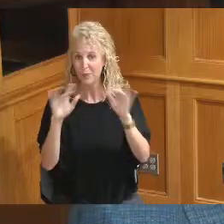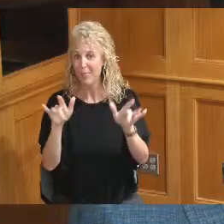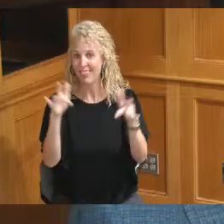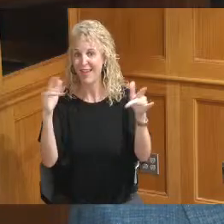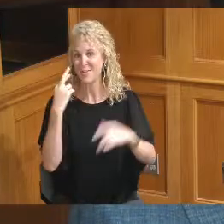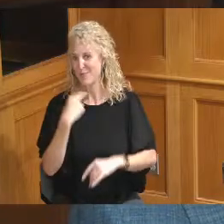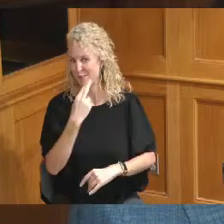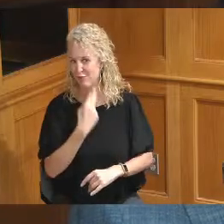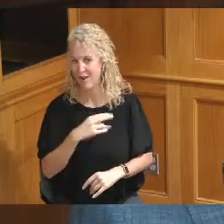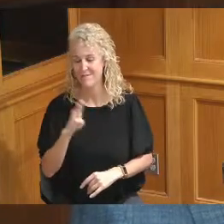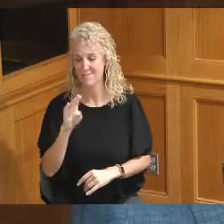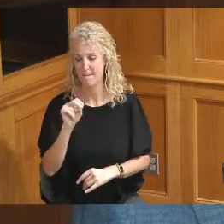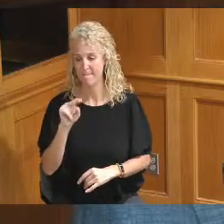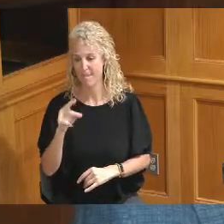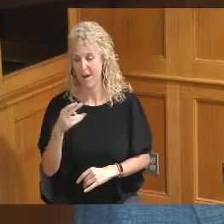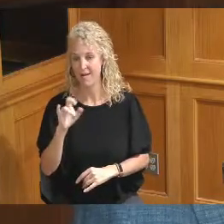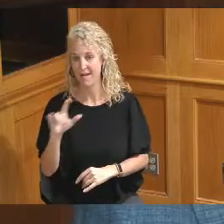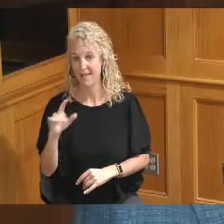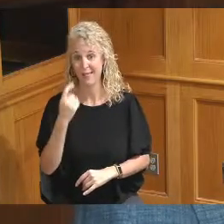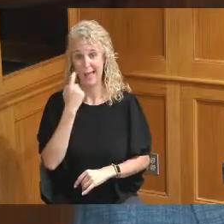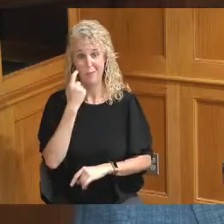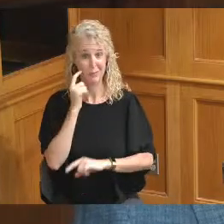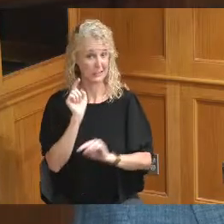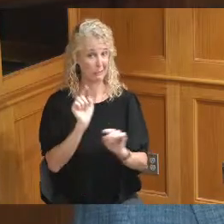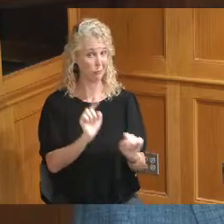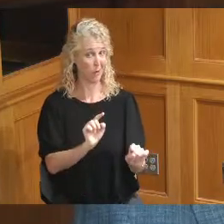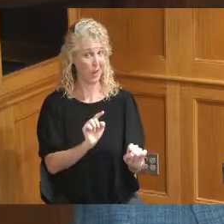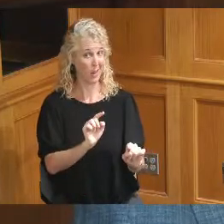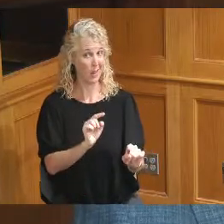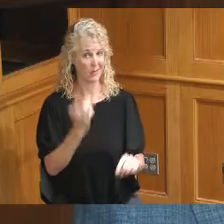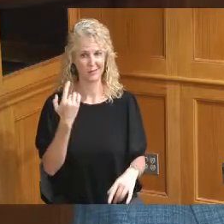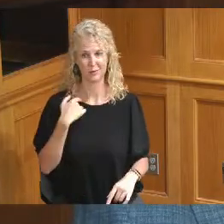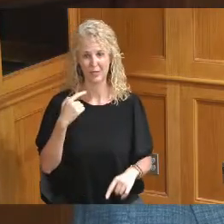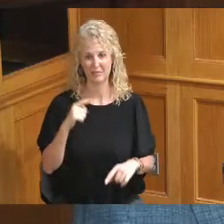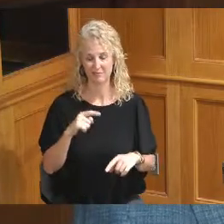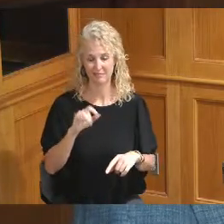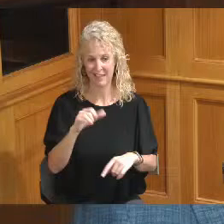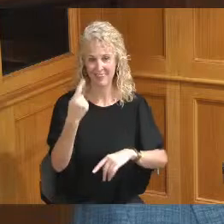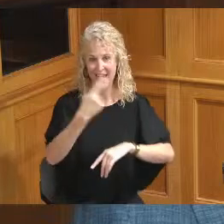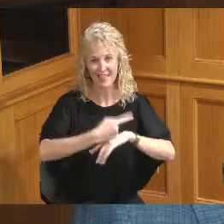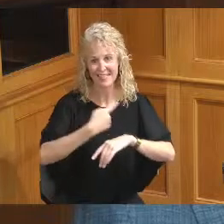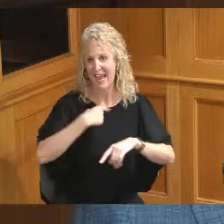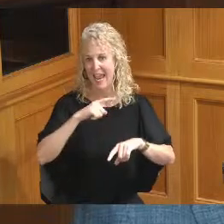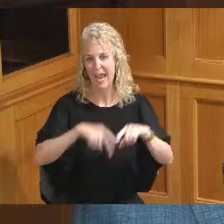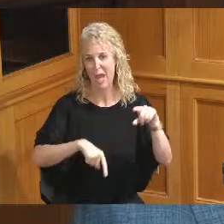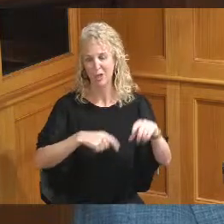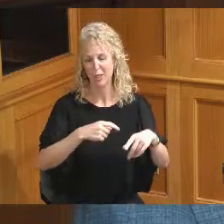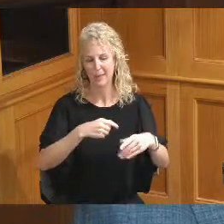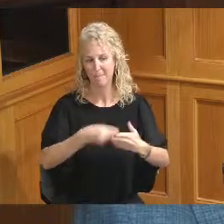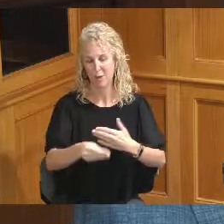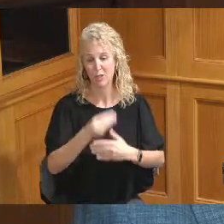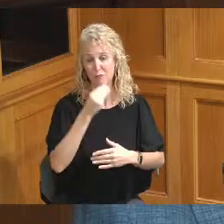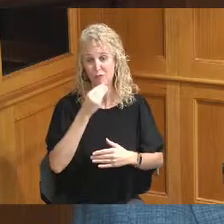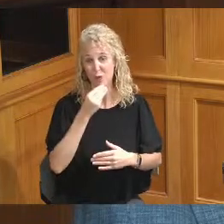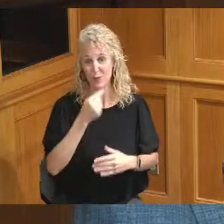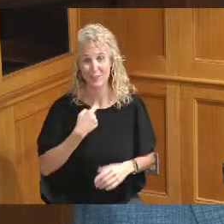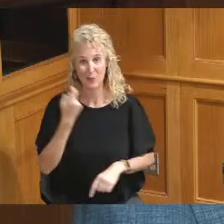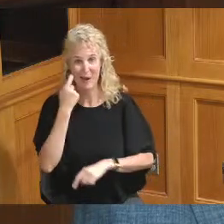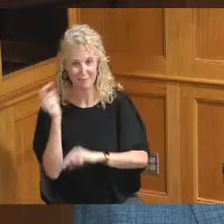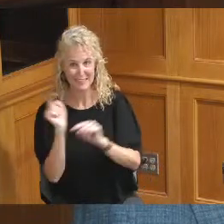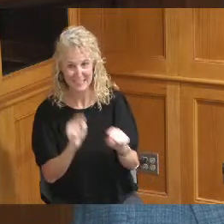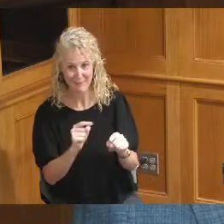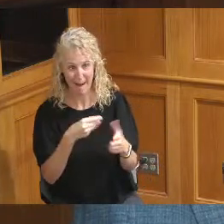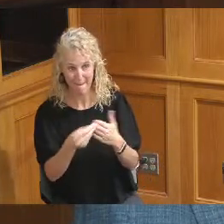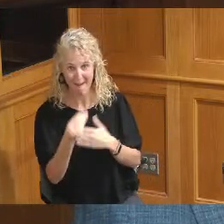Hill. And I went back there and did, because I couldn't get any food when I cut the ribbon. I said, I'll be back. So I did get a chance to